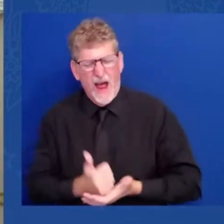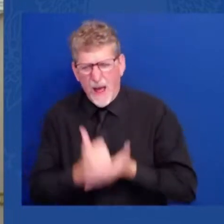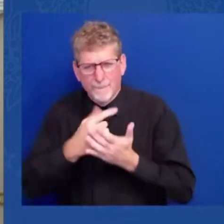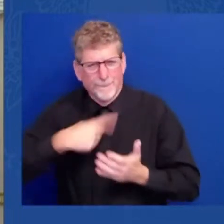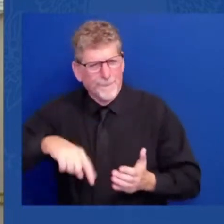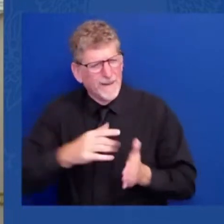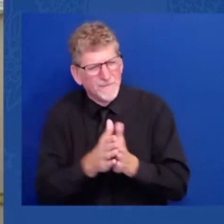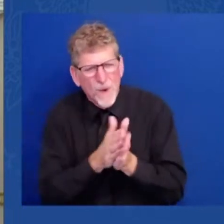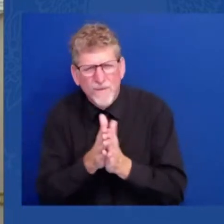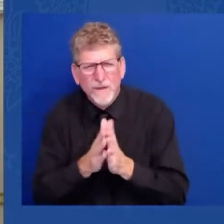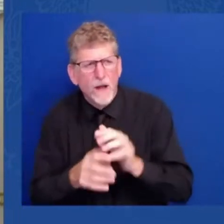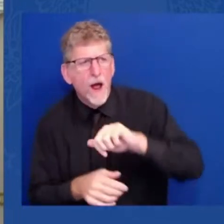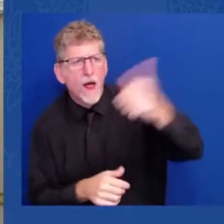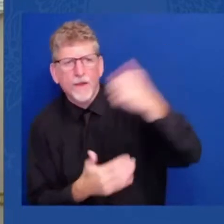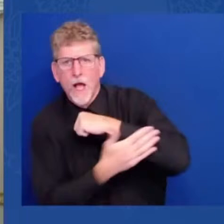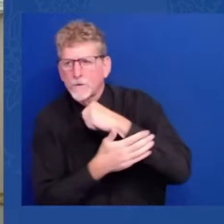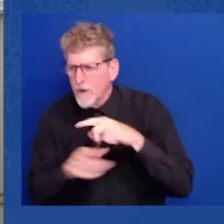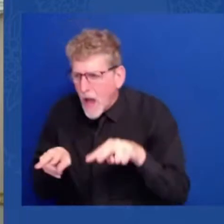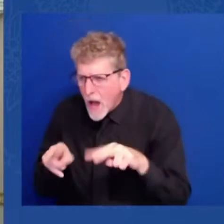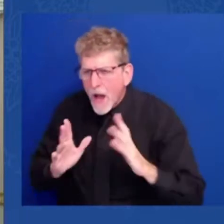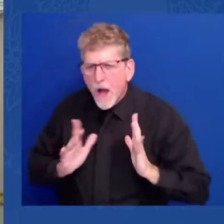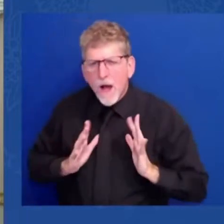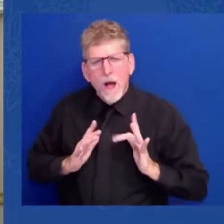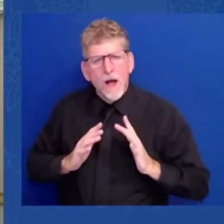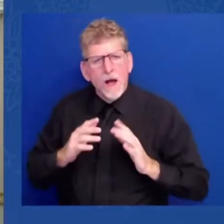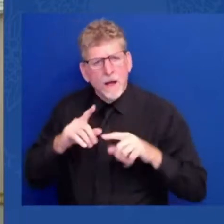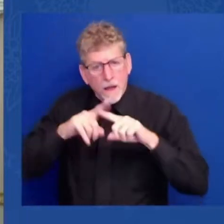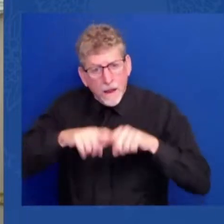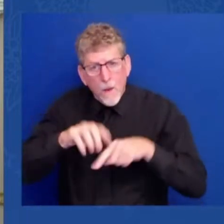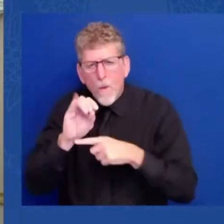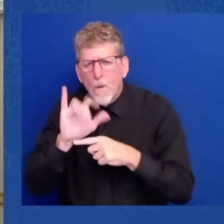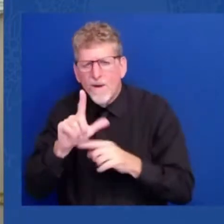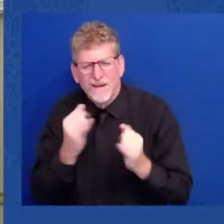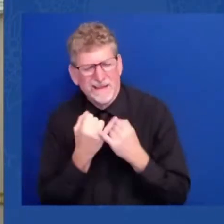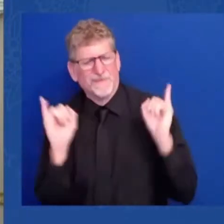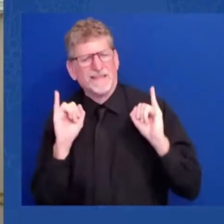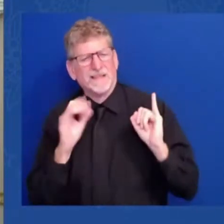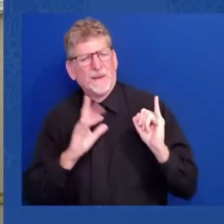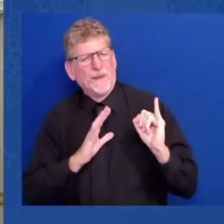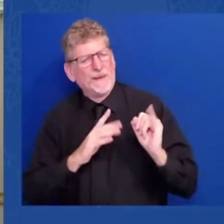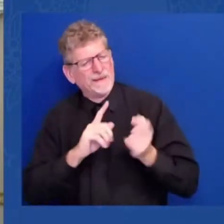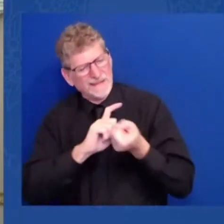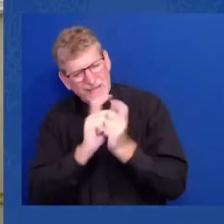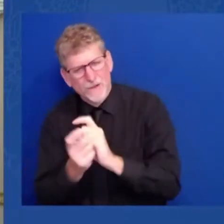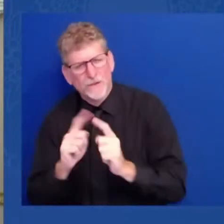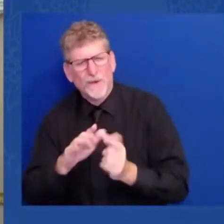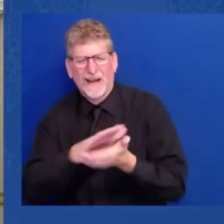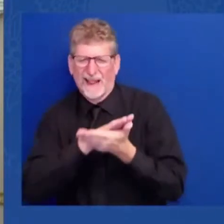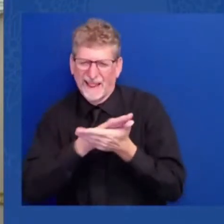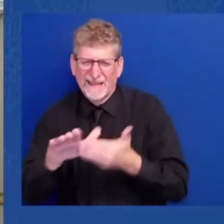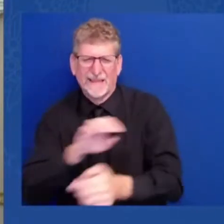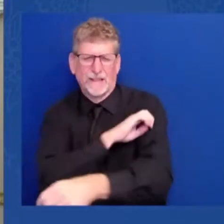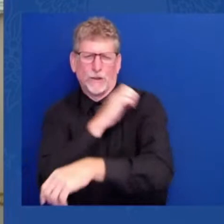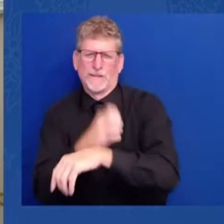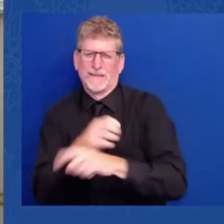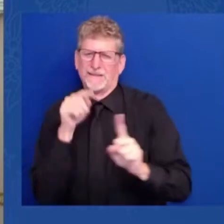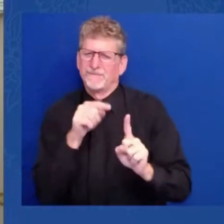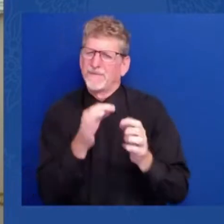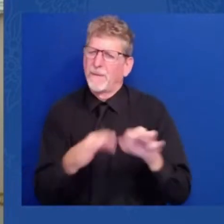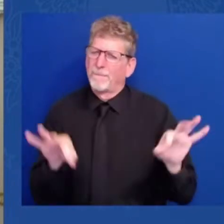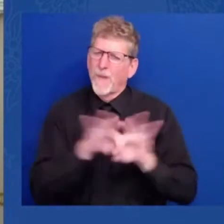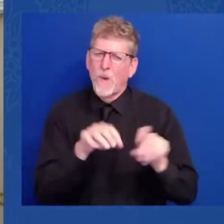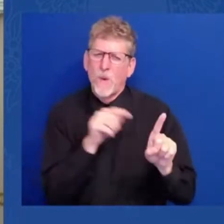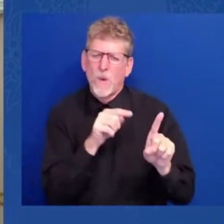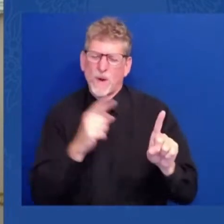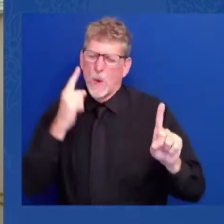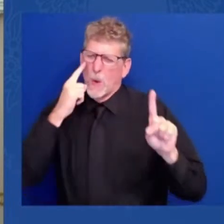should be racing toward. Over the last 2 weeks, the Ukrainian people have inspired the world, and I mean that in a literal sense. They've inspired